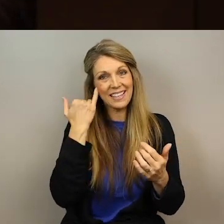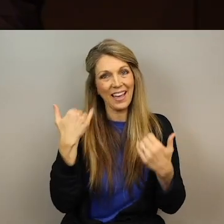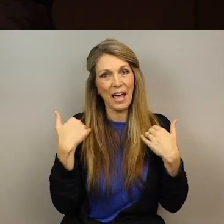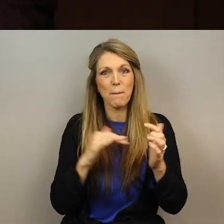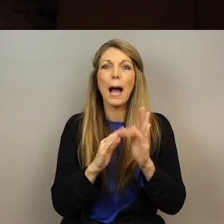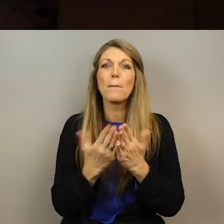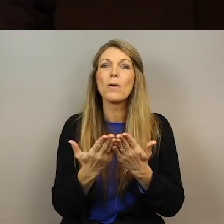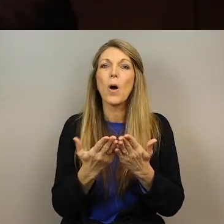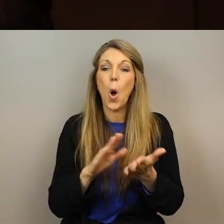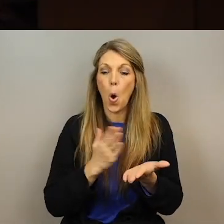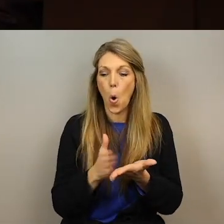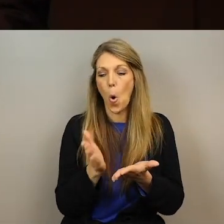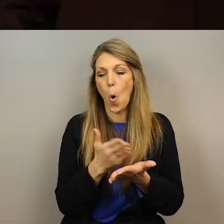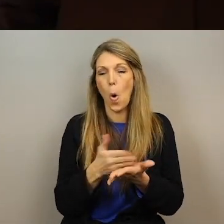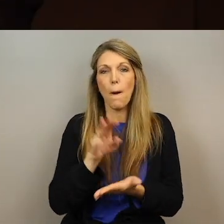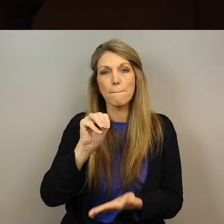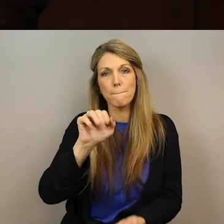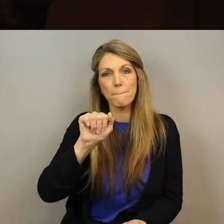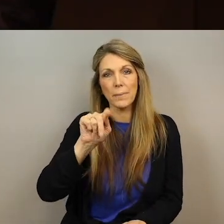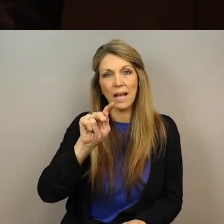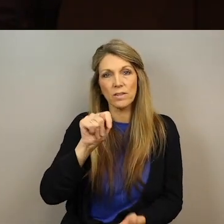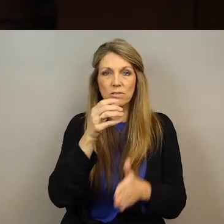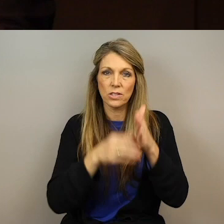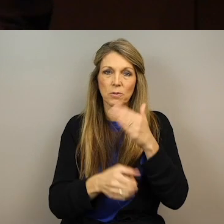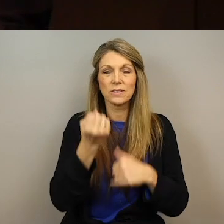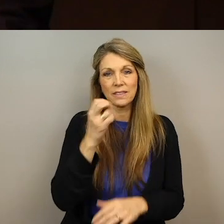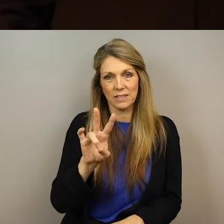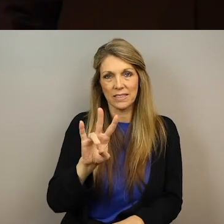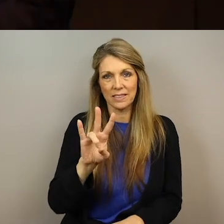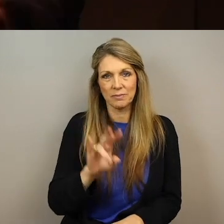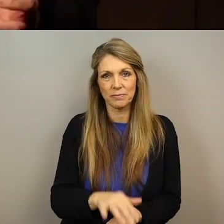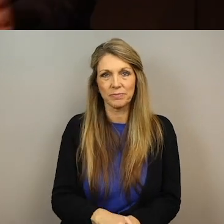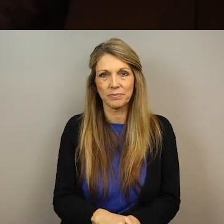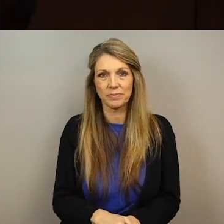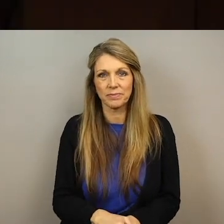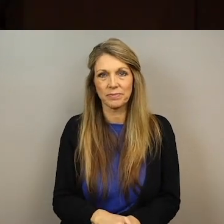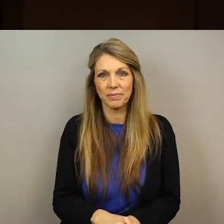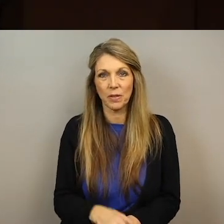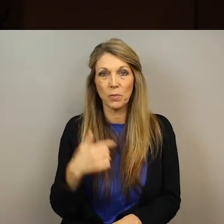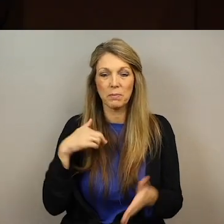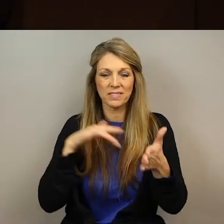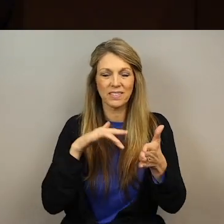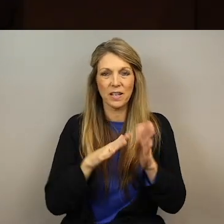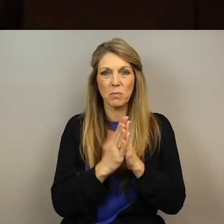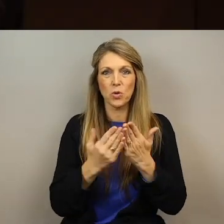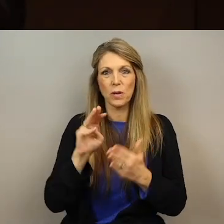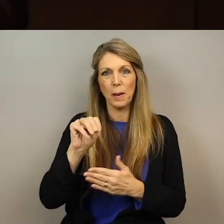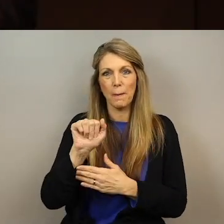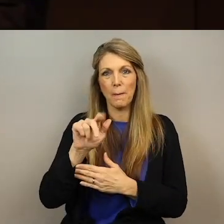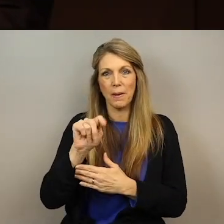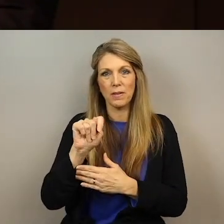you do, turn with me to Matthew chapter 17. Matthew chapter 17. We've been going through the book of Matthew now for over a